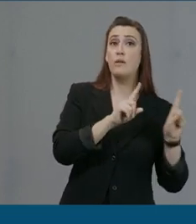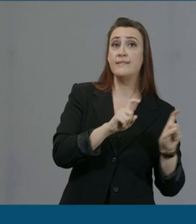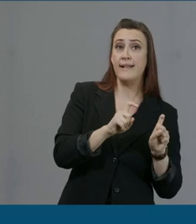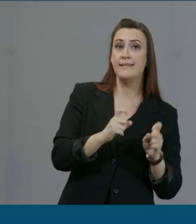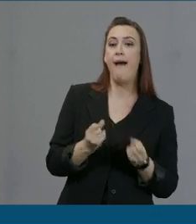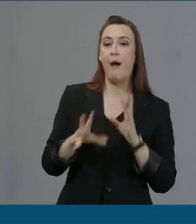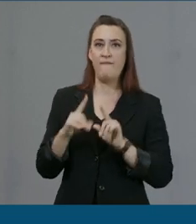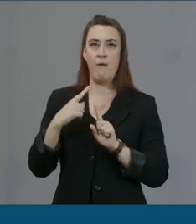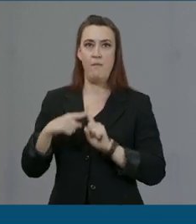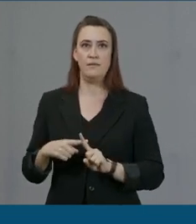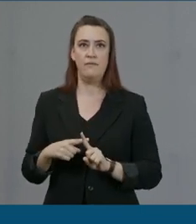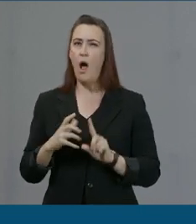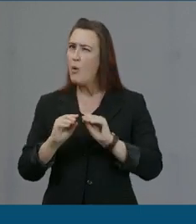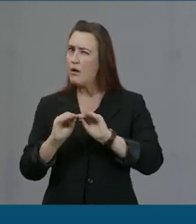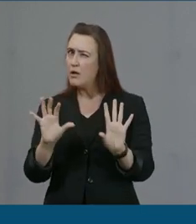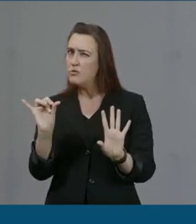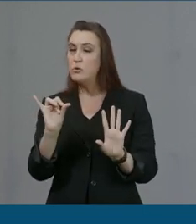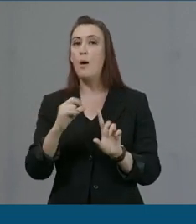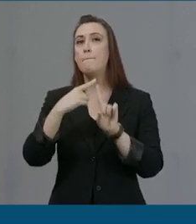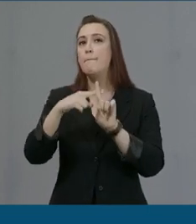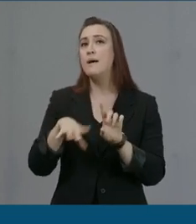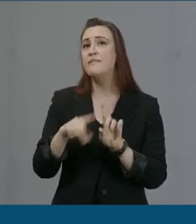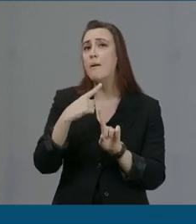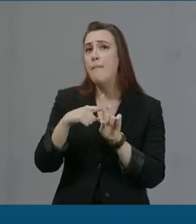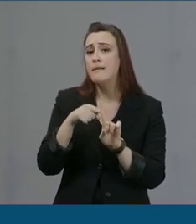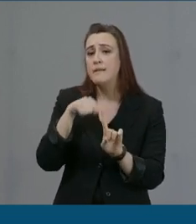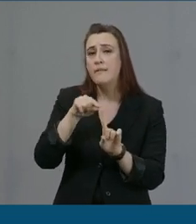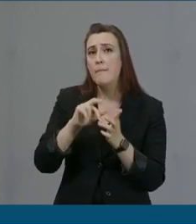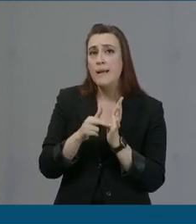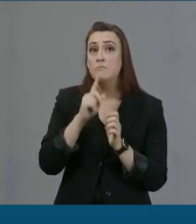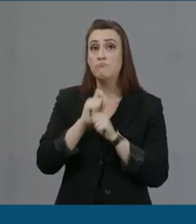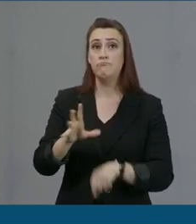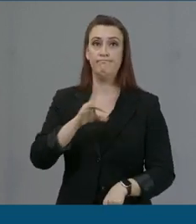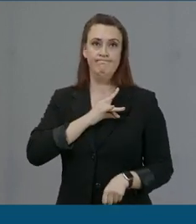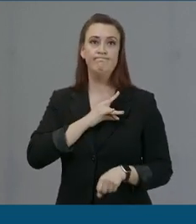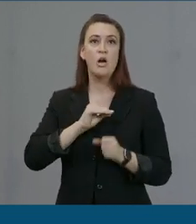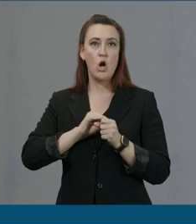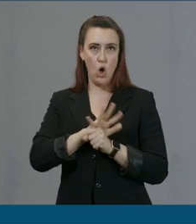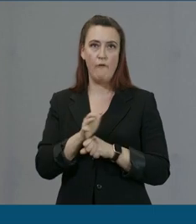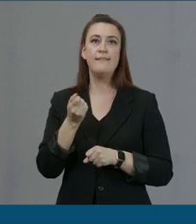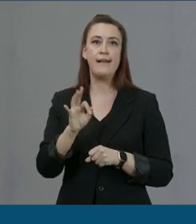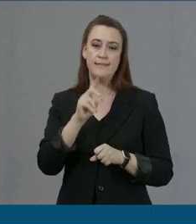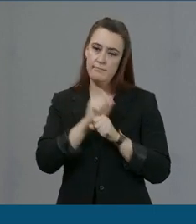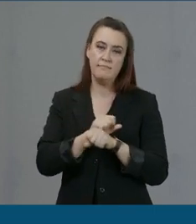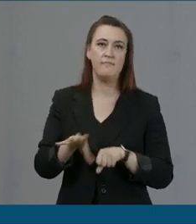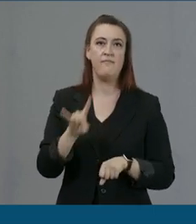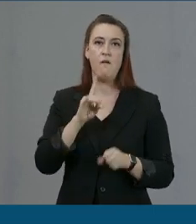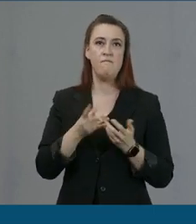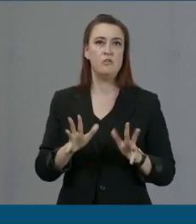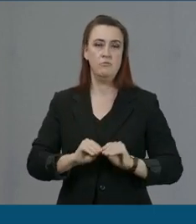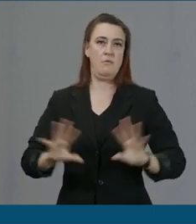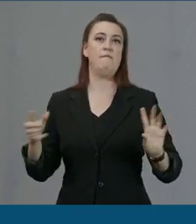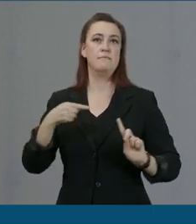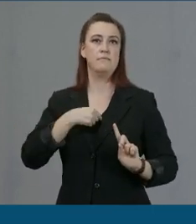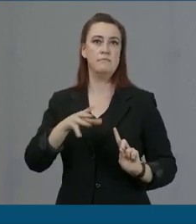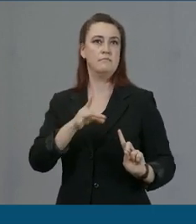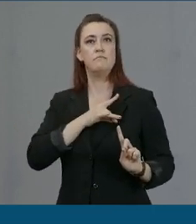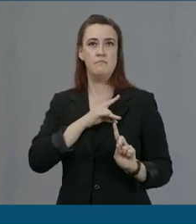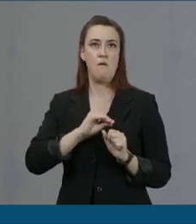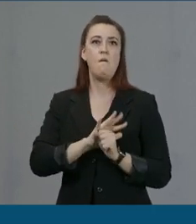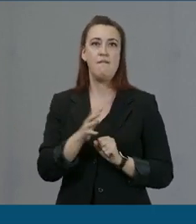confused by a positive case. A positive case means that you've contracted COVID-19. So a positive case is